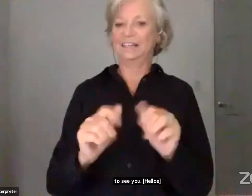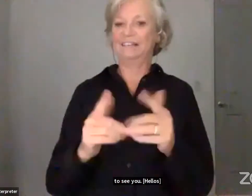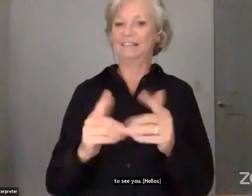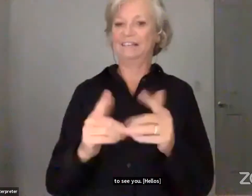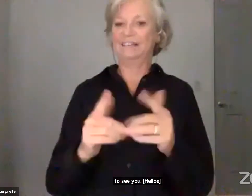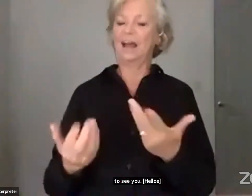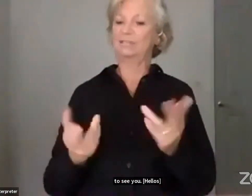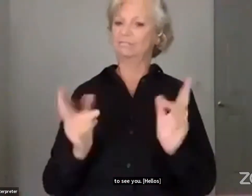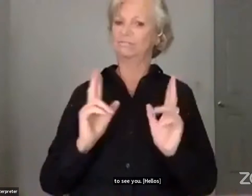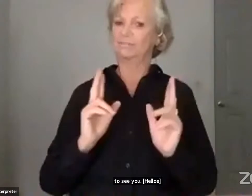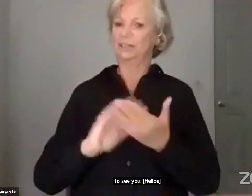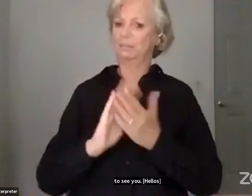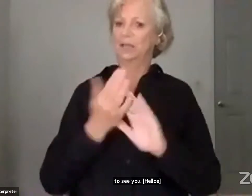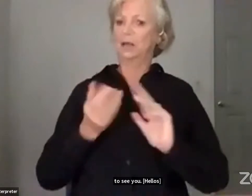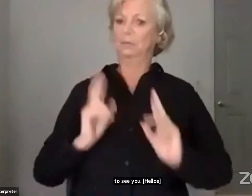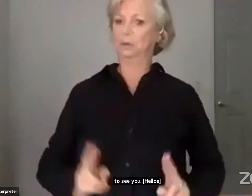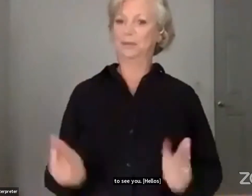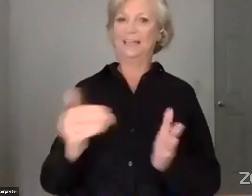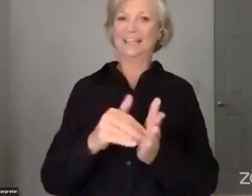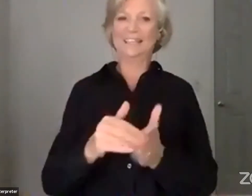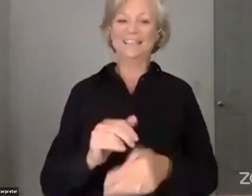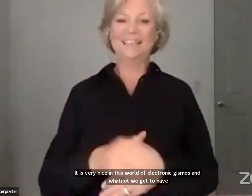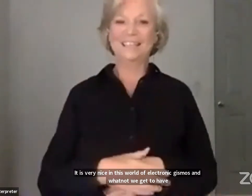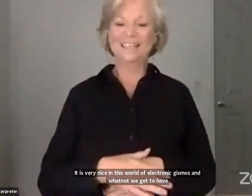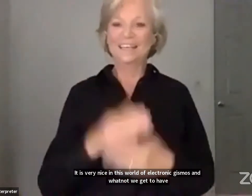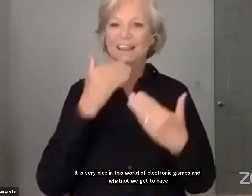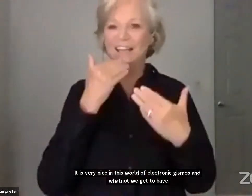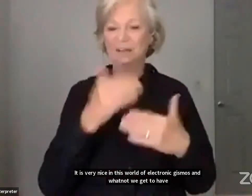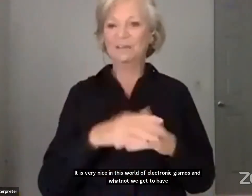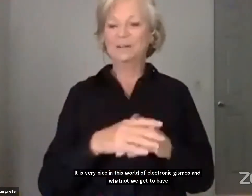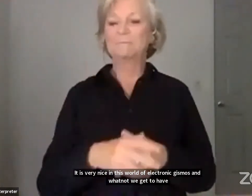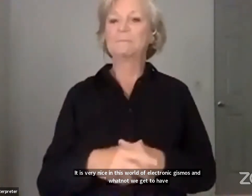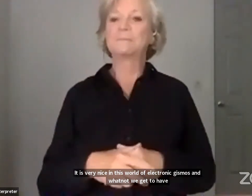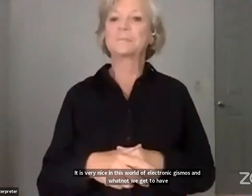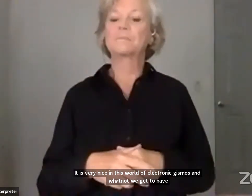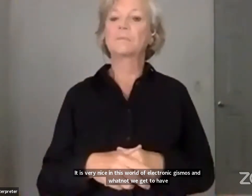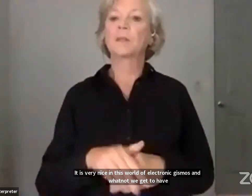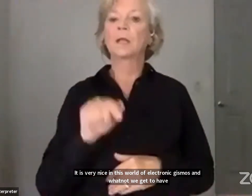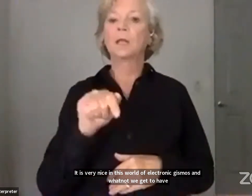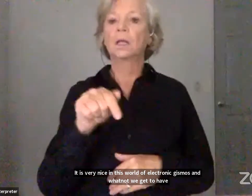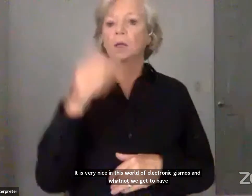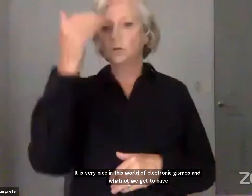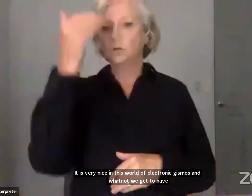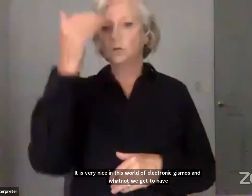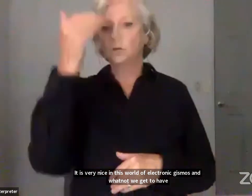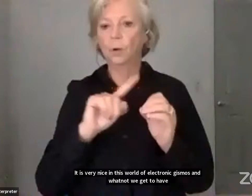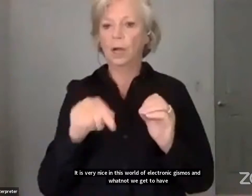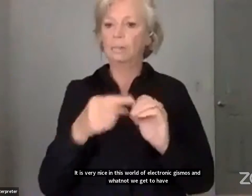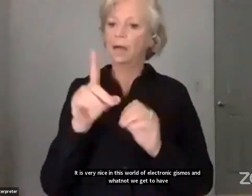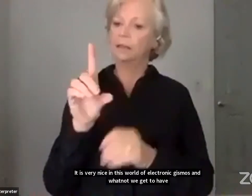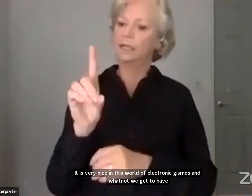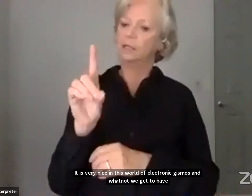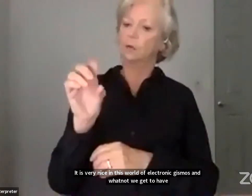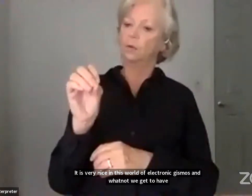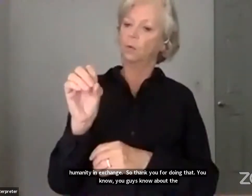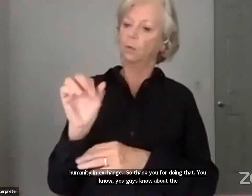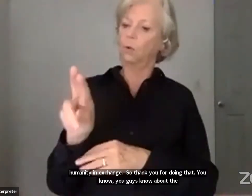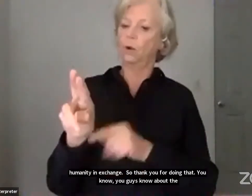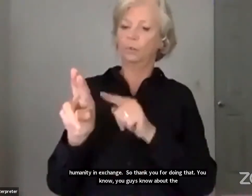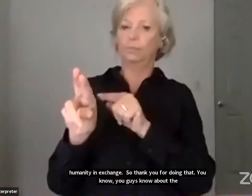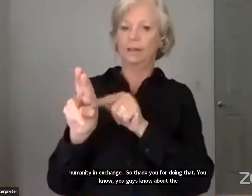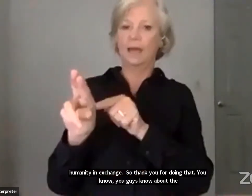exchange. So thank you for doing that. You guys know about the DOOR program. You've been hearing about it. I